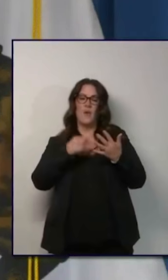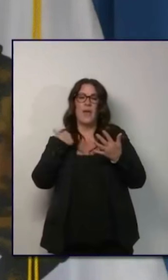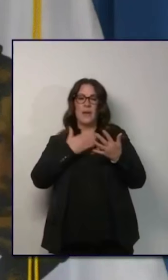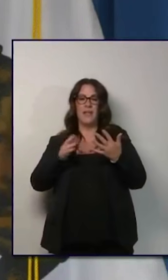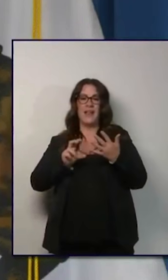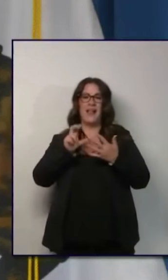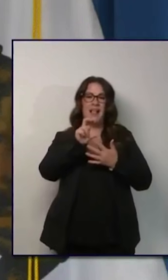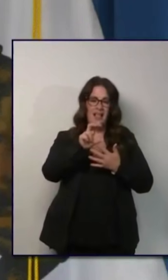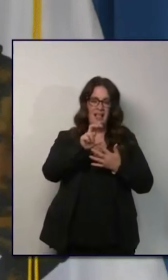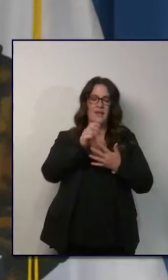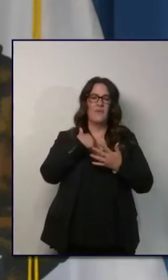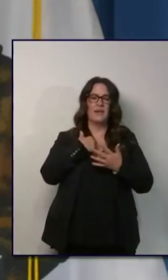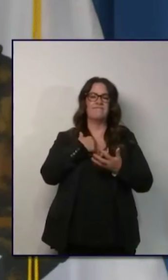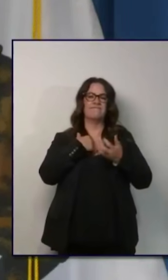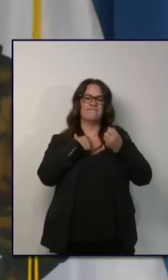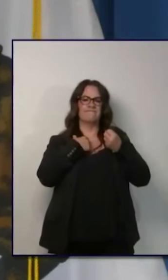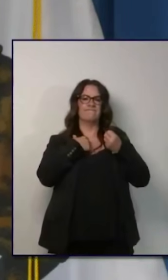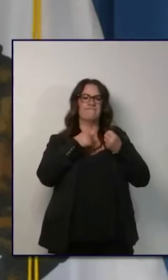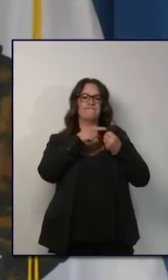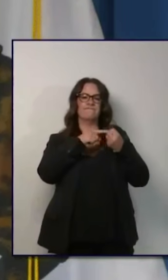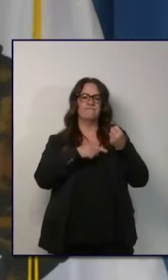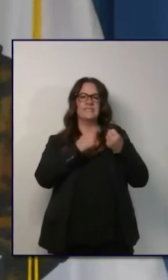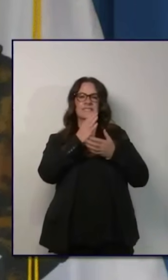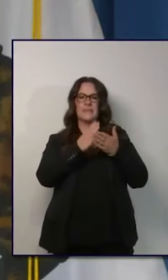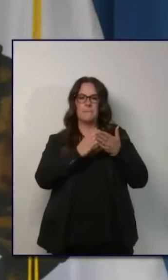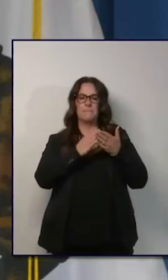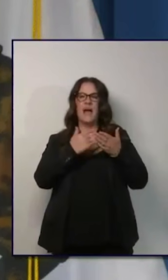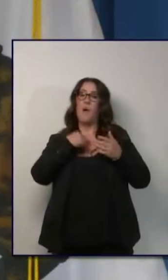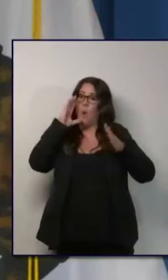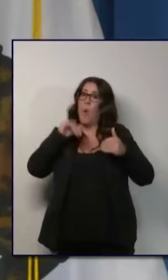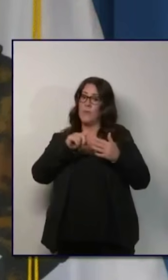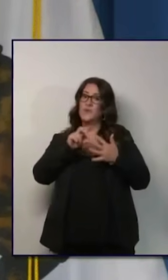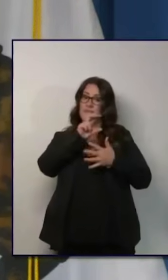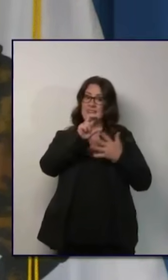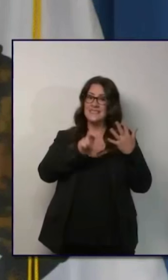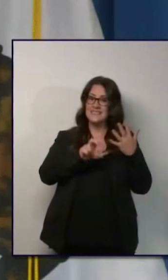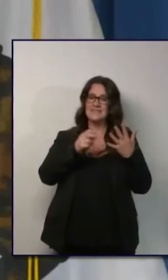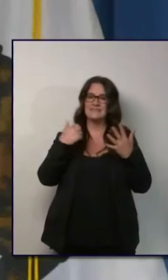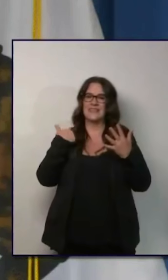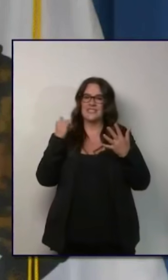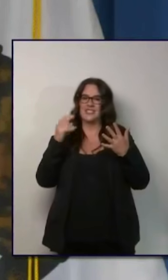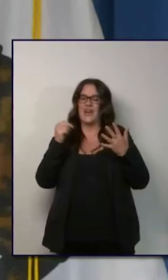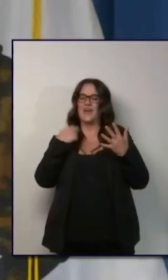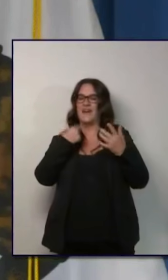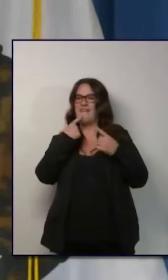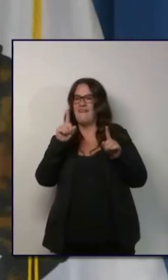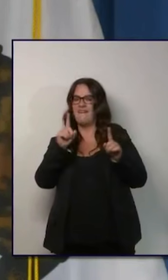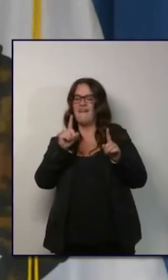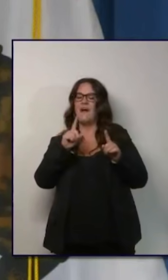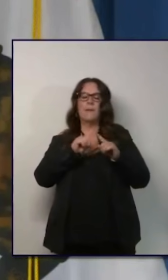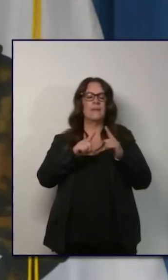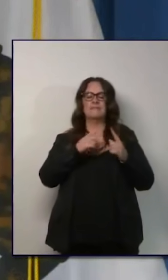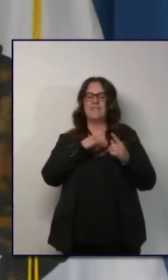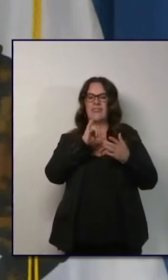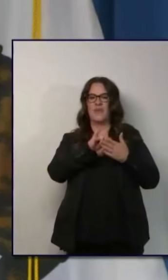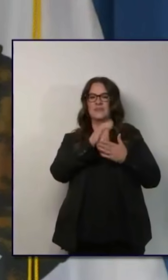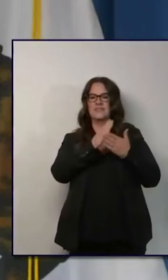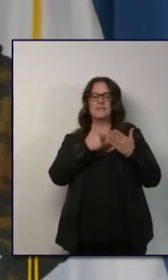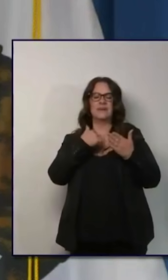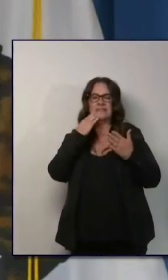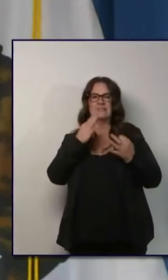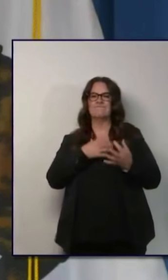these new programs that we were hoping to invest in January provides us an additional